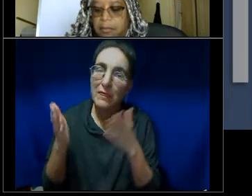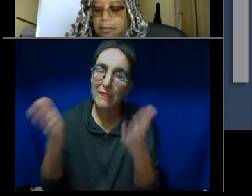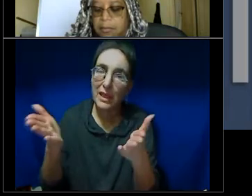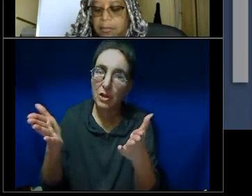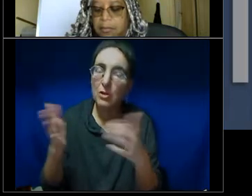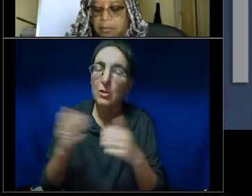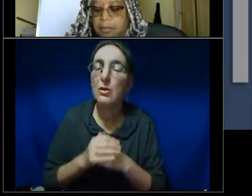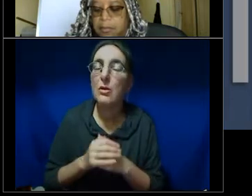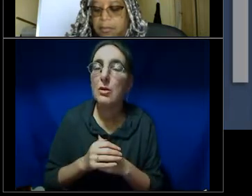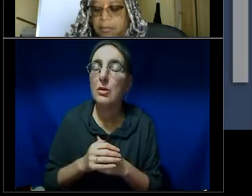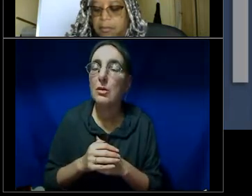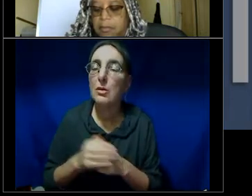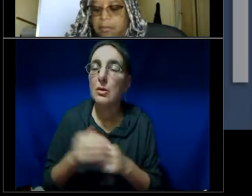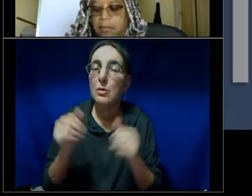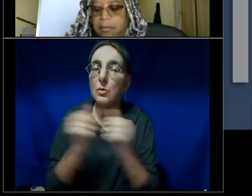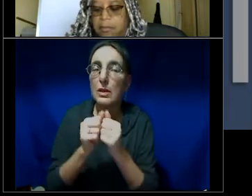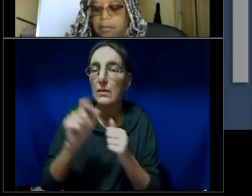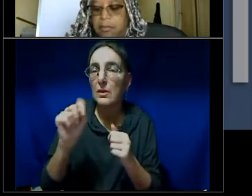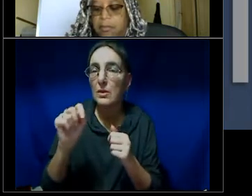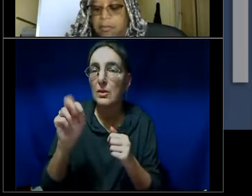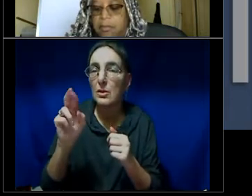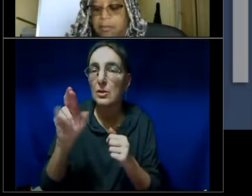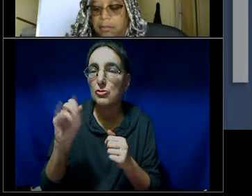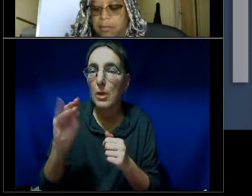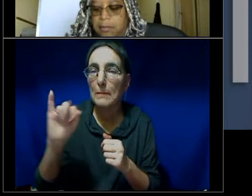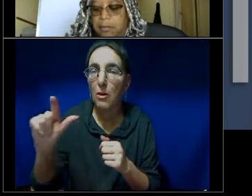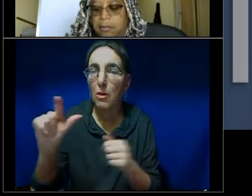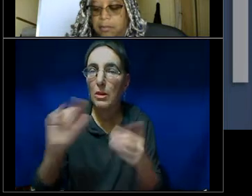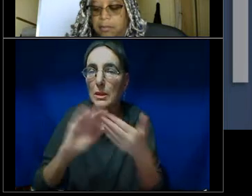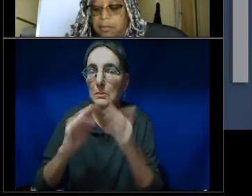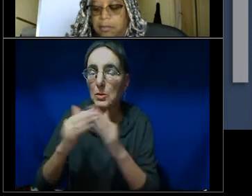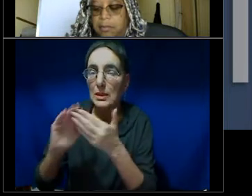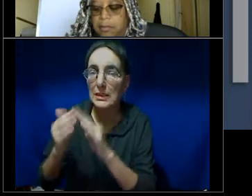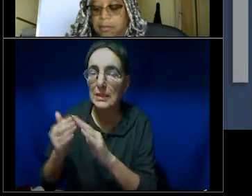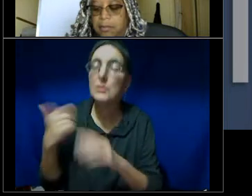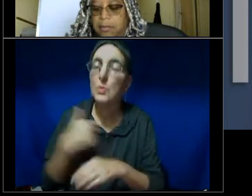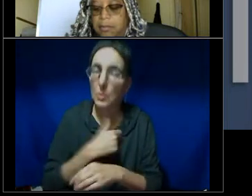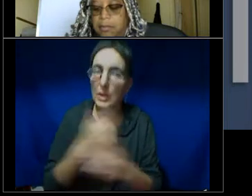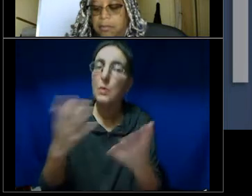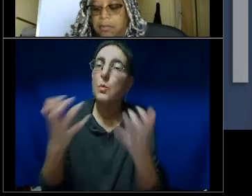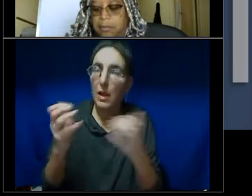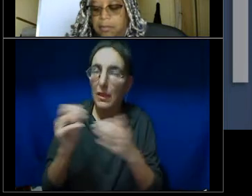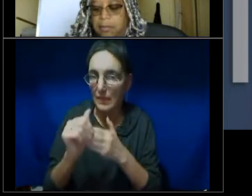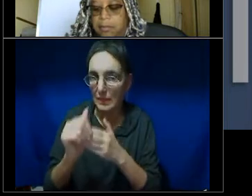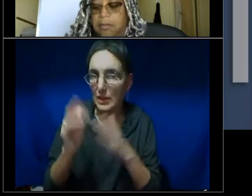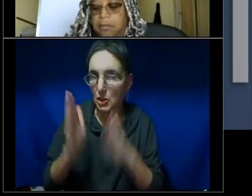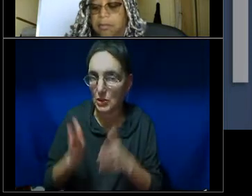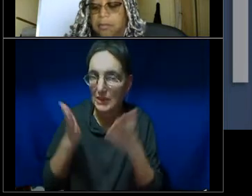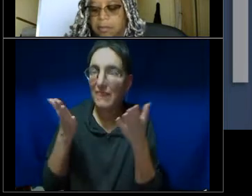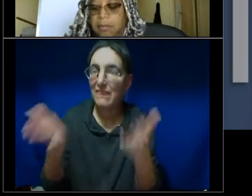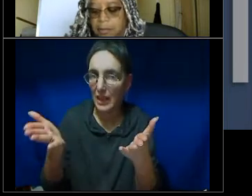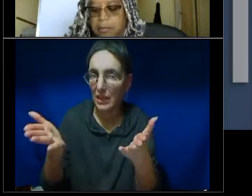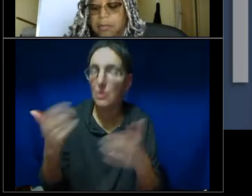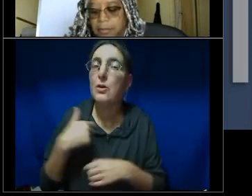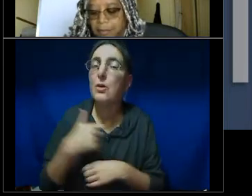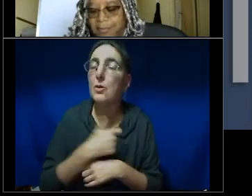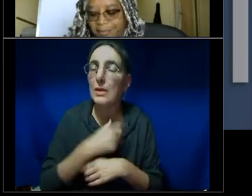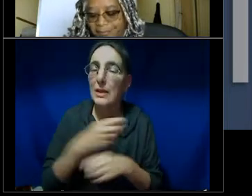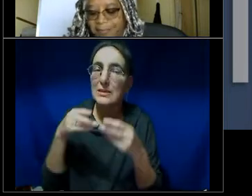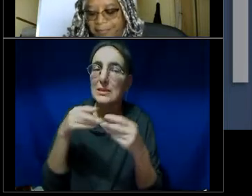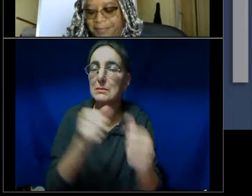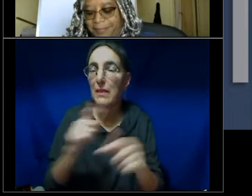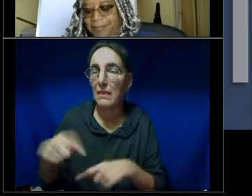And with tribal communities, we want the leadership there. We have spent the